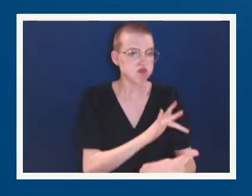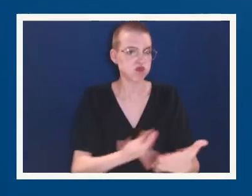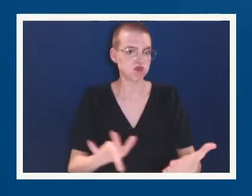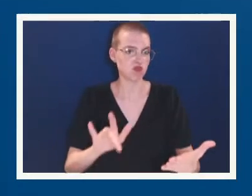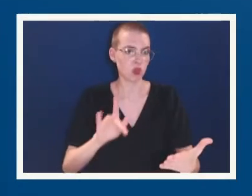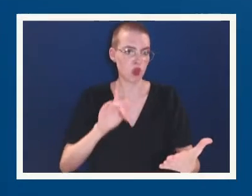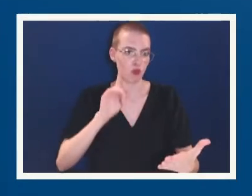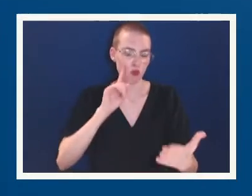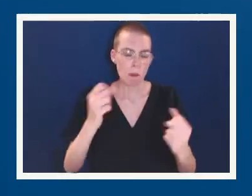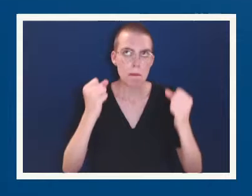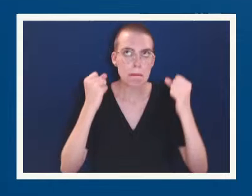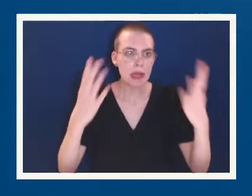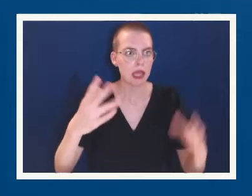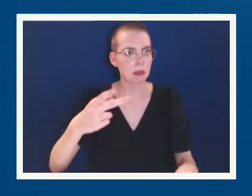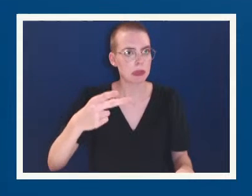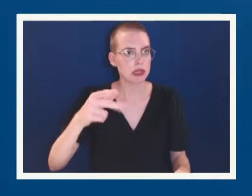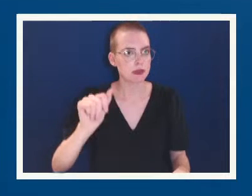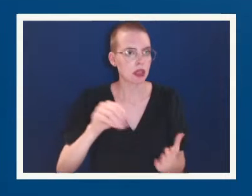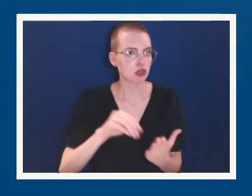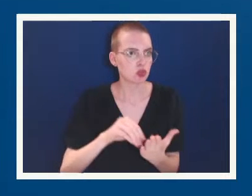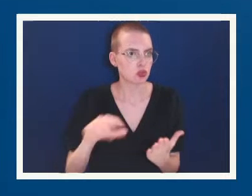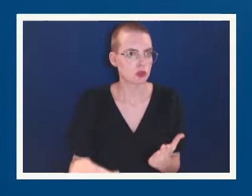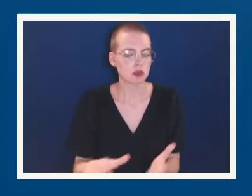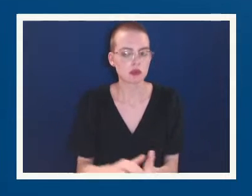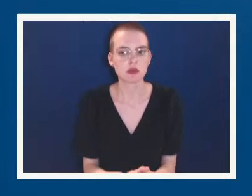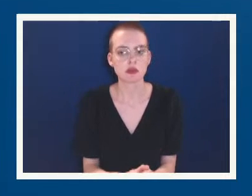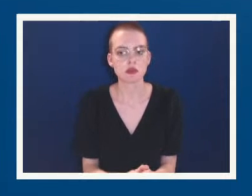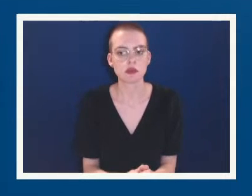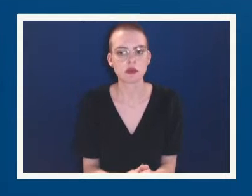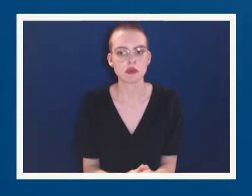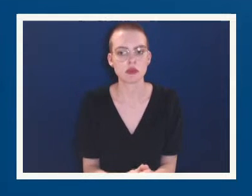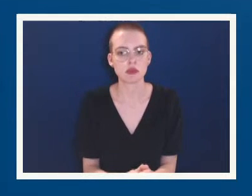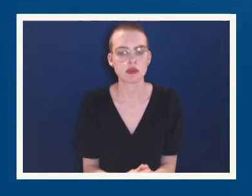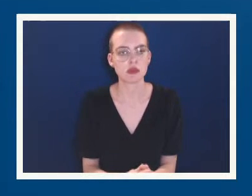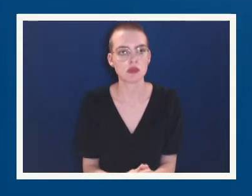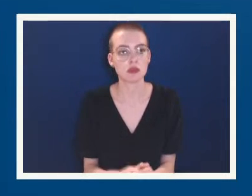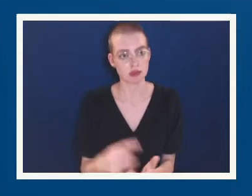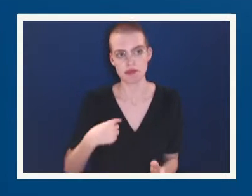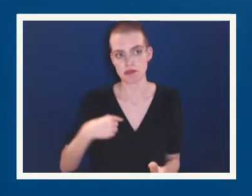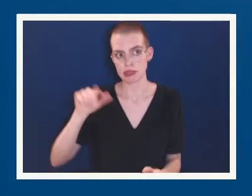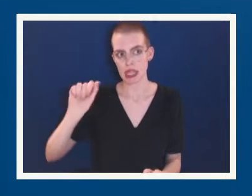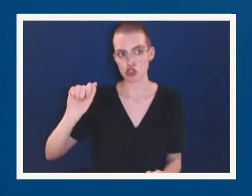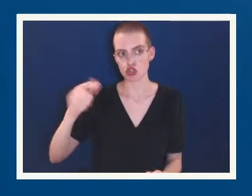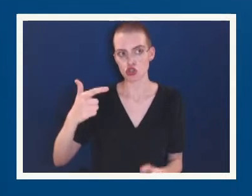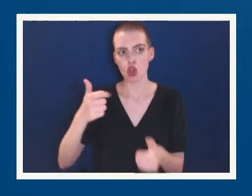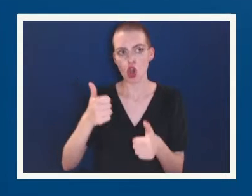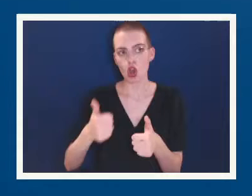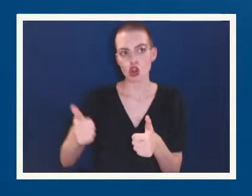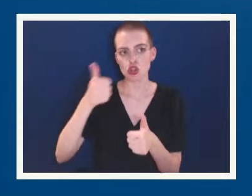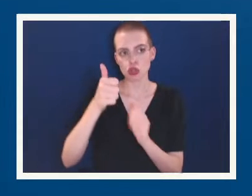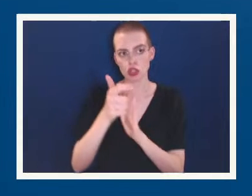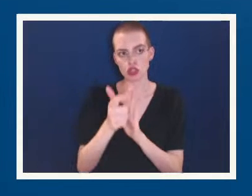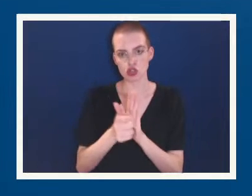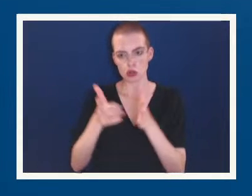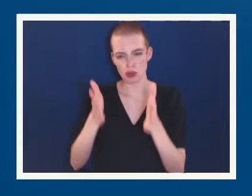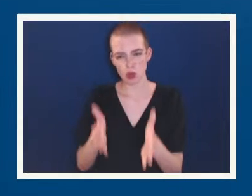You know, as Attorney General, we've arrested over 8,200 drug dealers in this Commonwealth. But